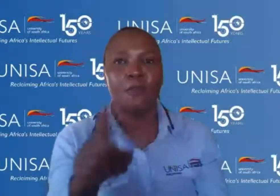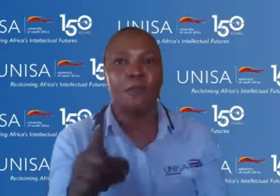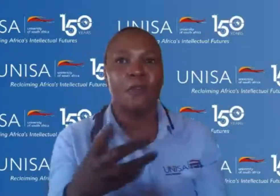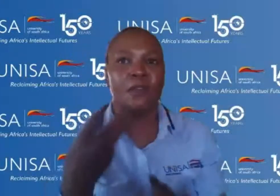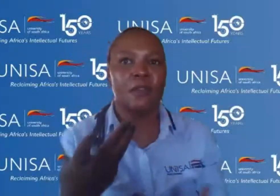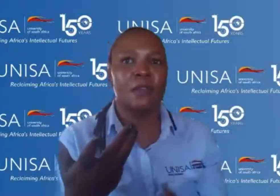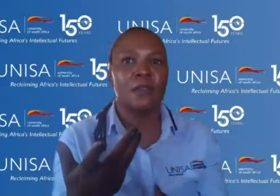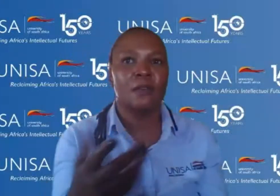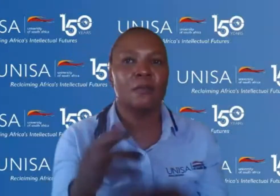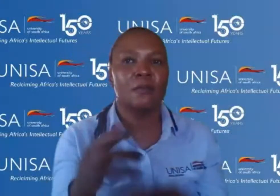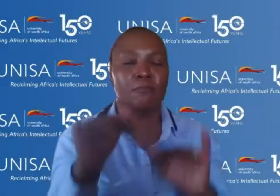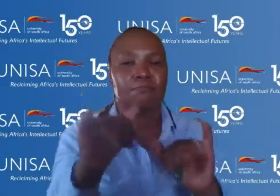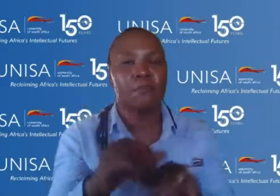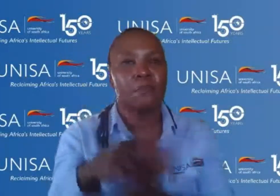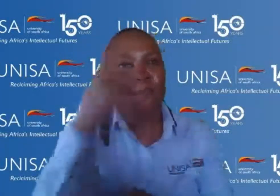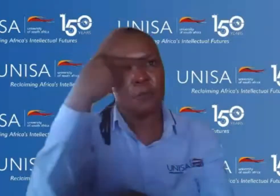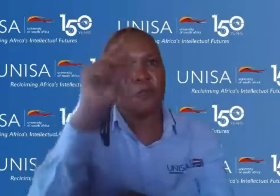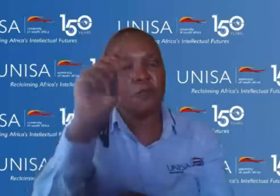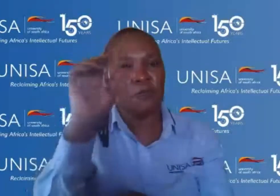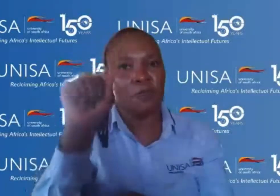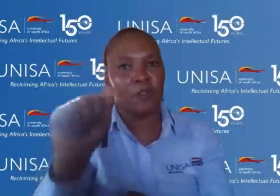Pretoria, those are the privileged ones.